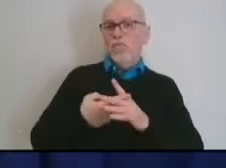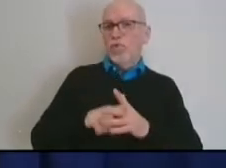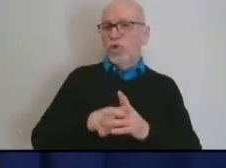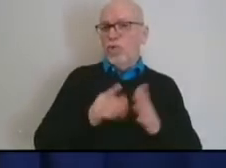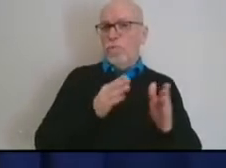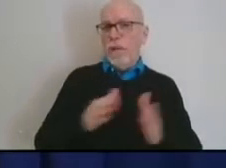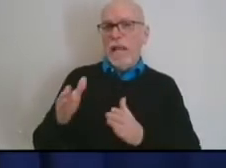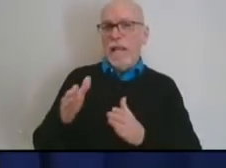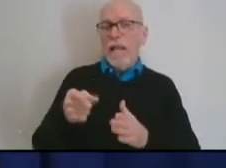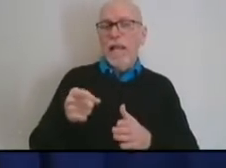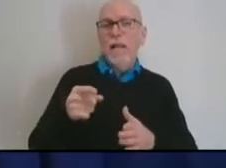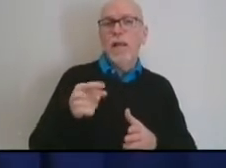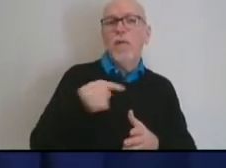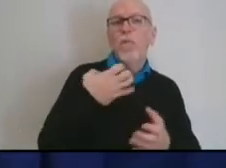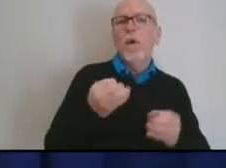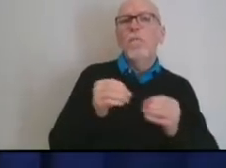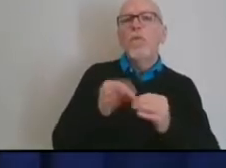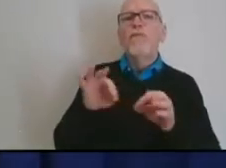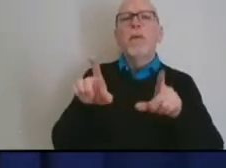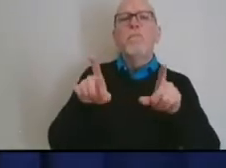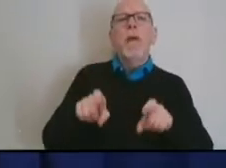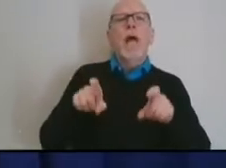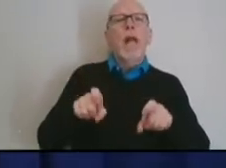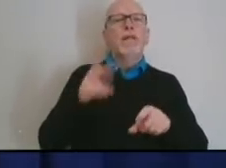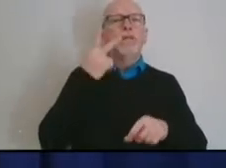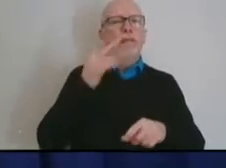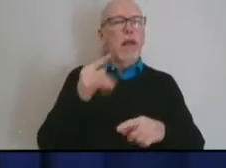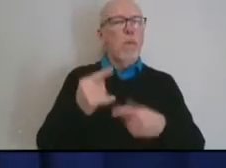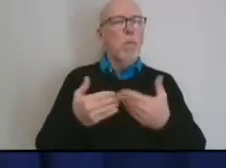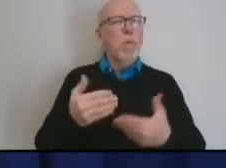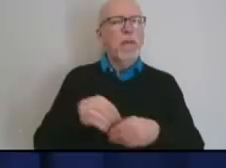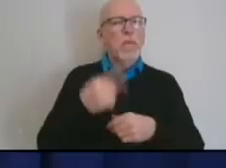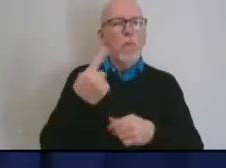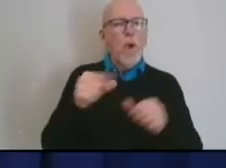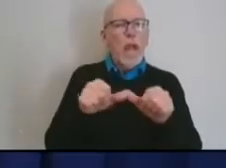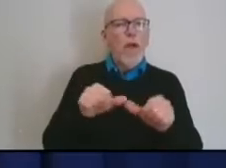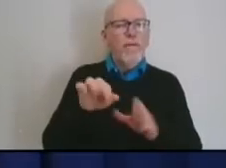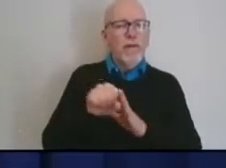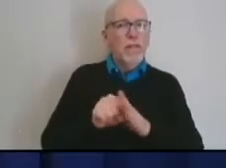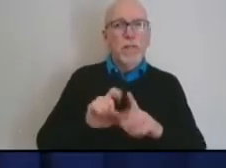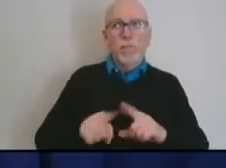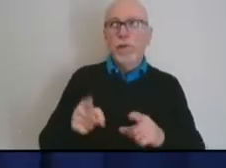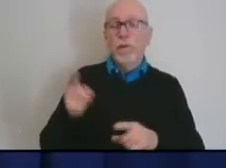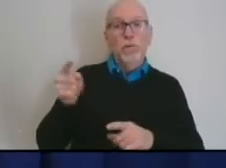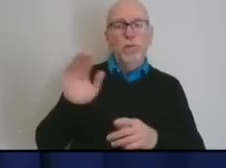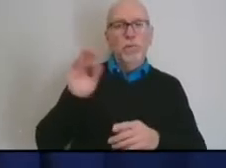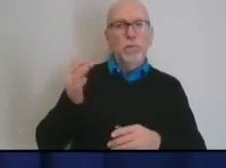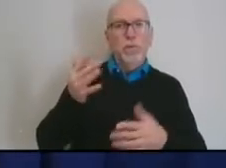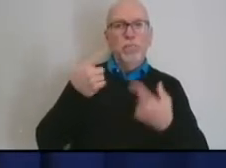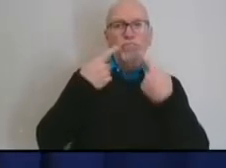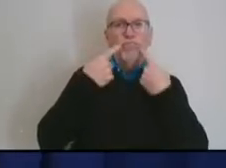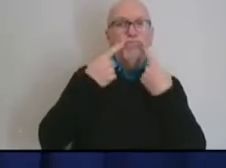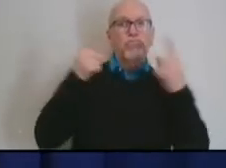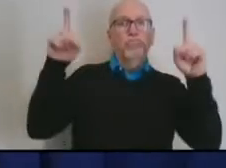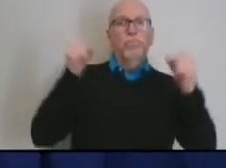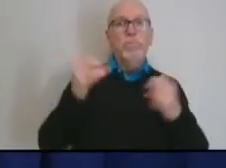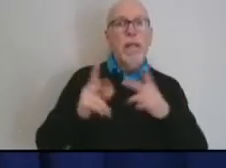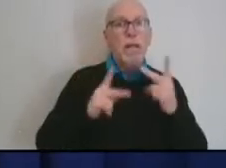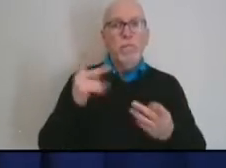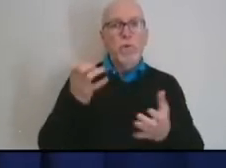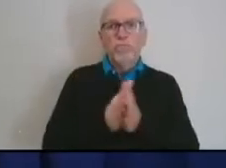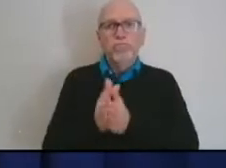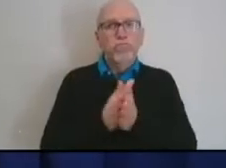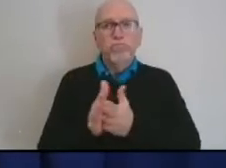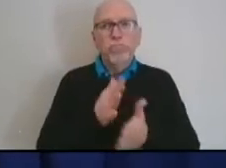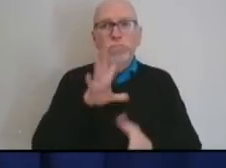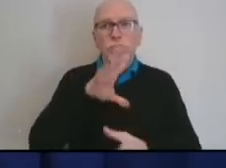with more of a pilot program in just one region of the state, but it has gone so well and so many people have stepped up to help out that